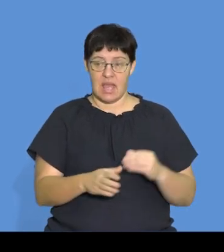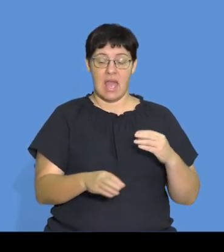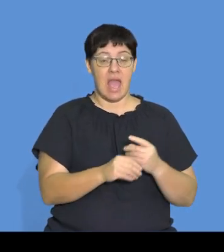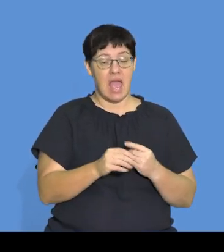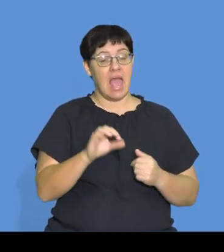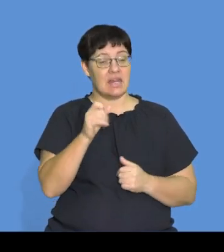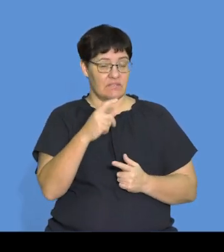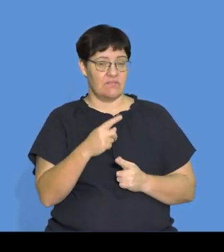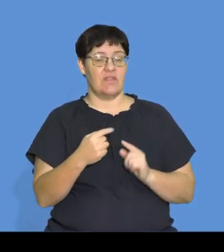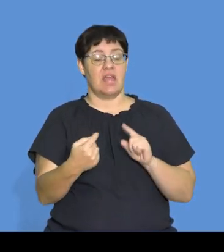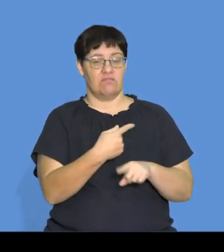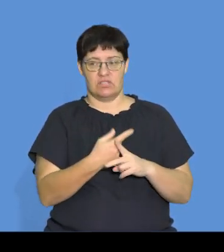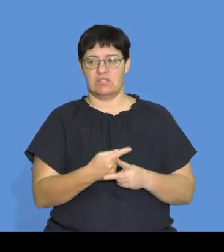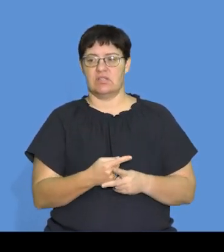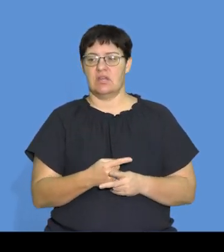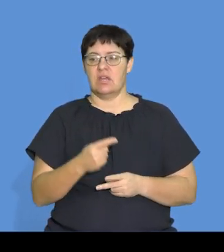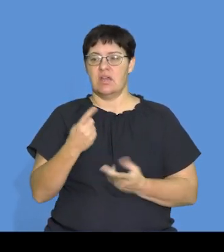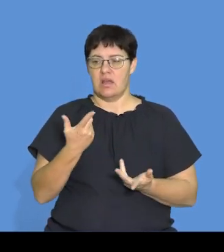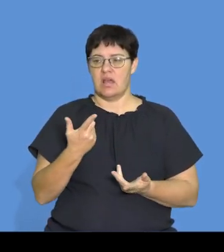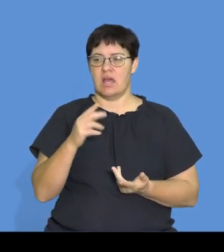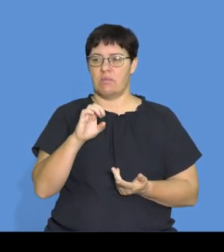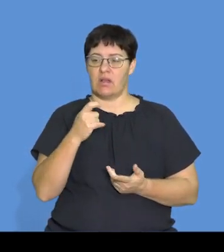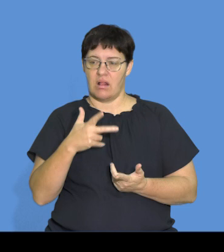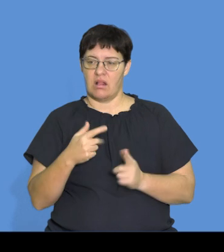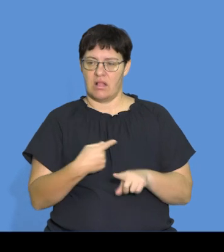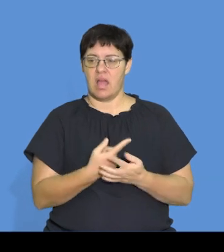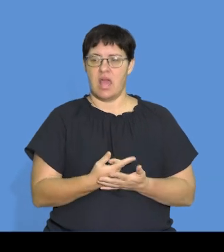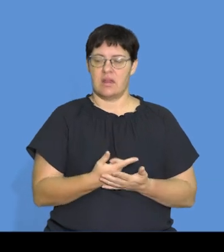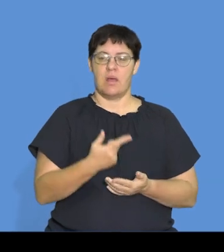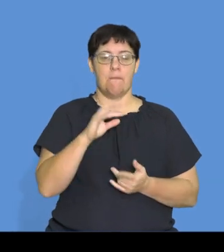inverse, the multiplicative inverse, and the reciprocal.